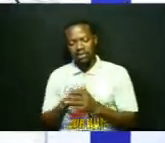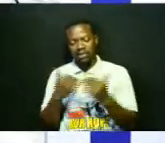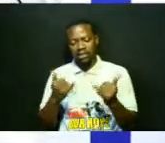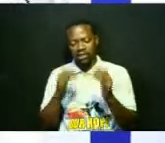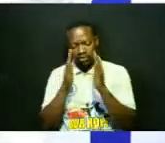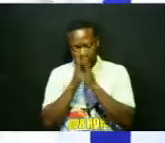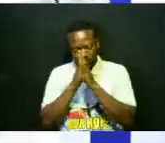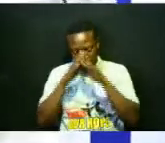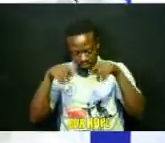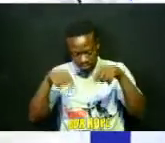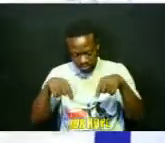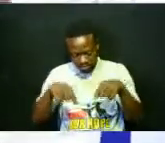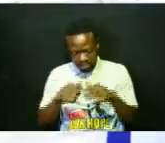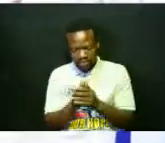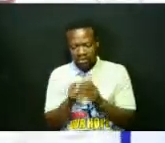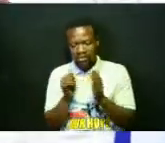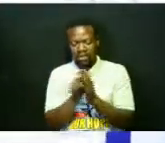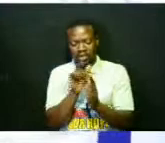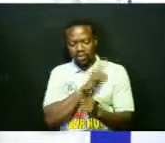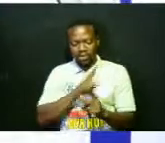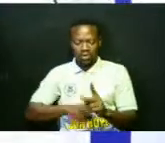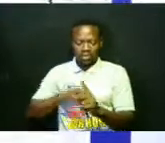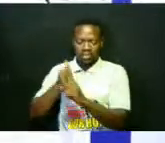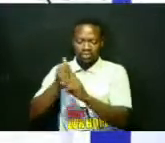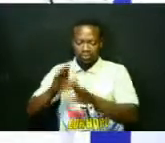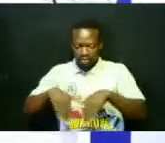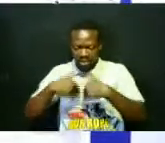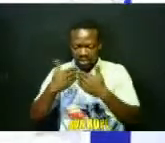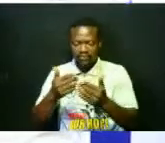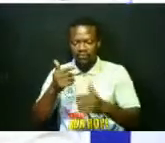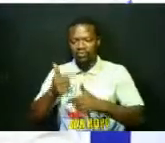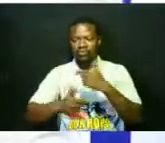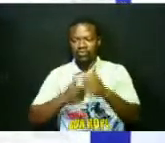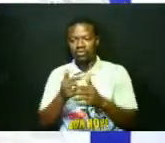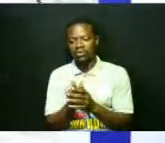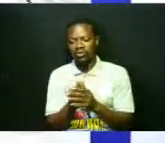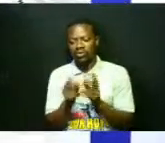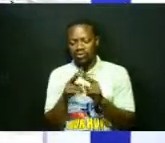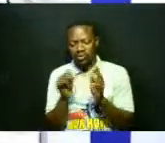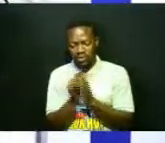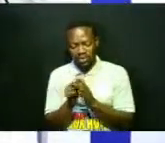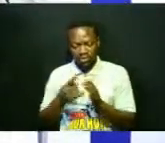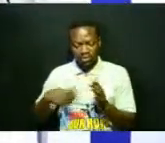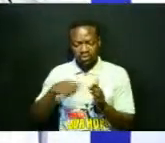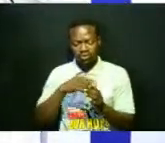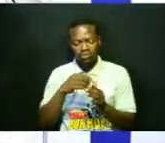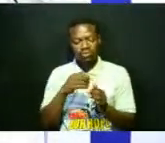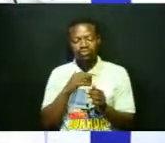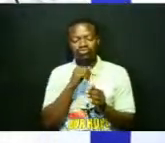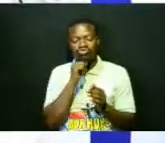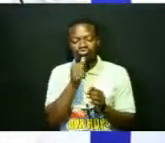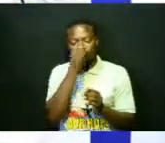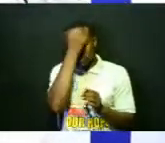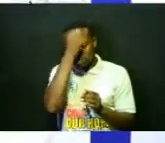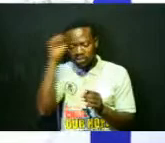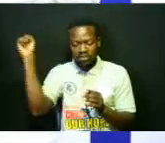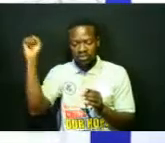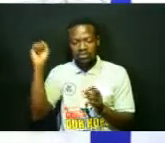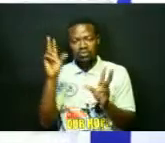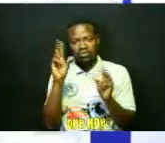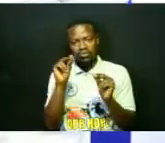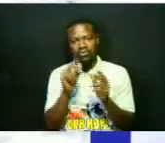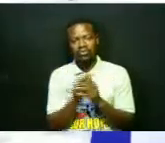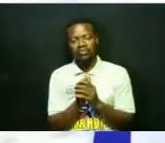praying tonight that the Lord will grant us grace so that we will not walk in disobedience,